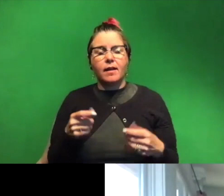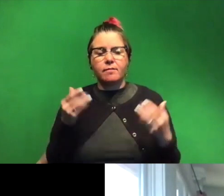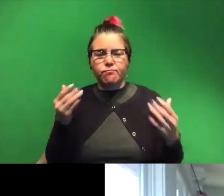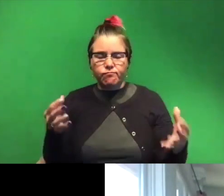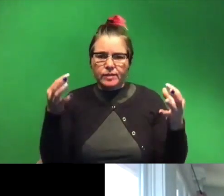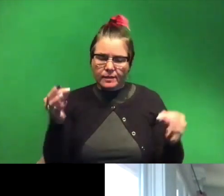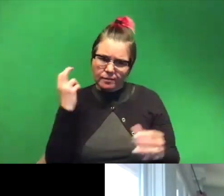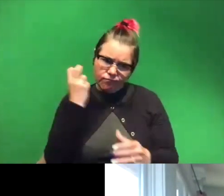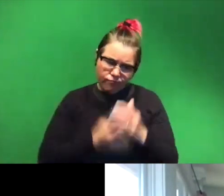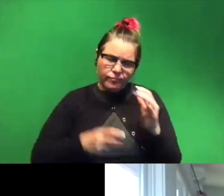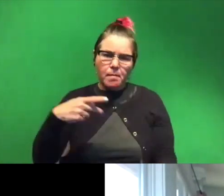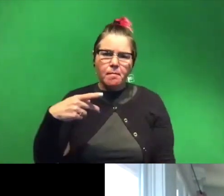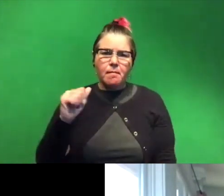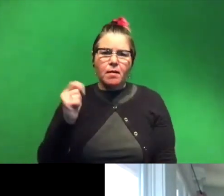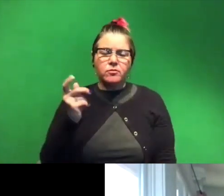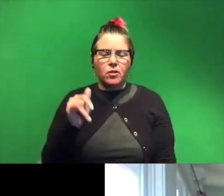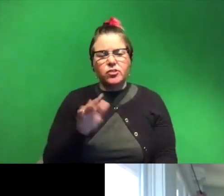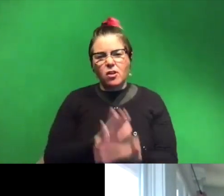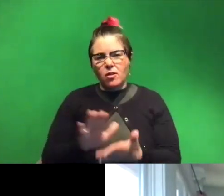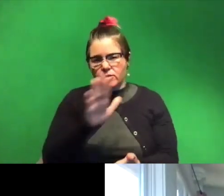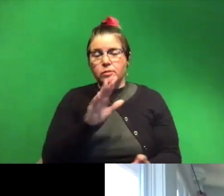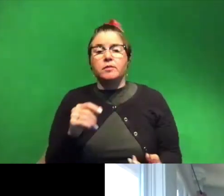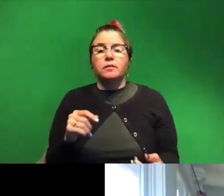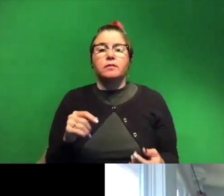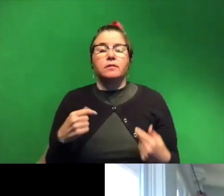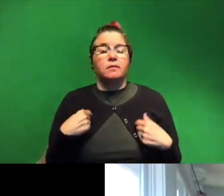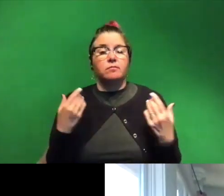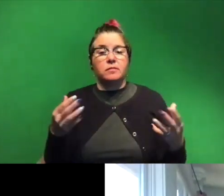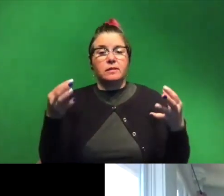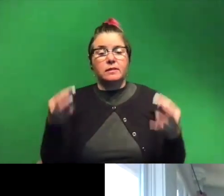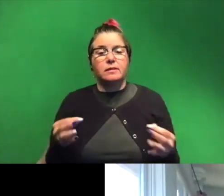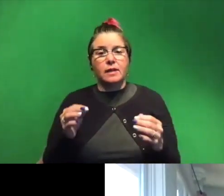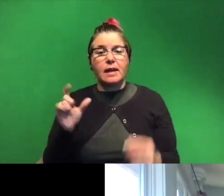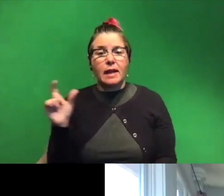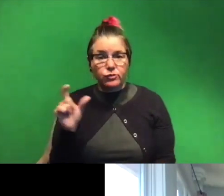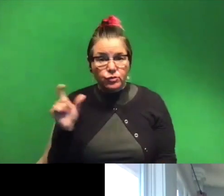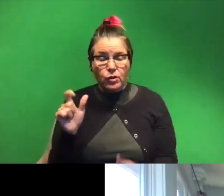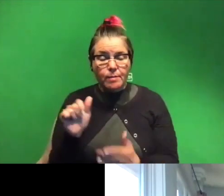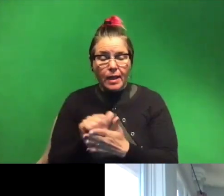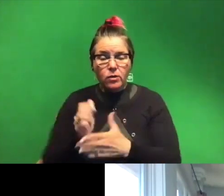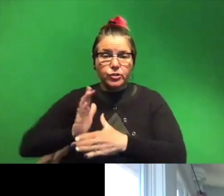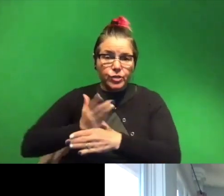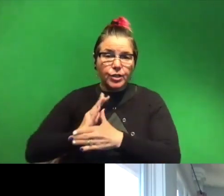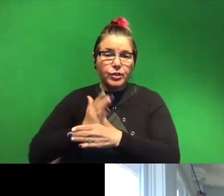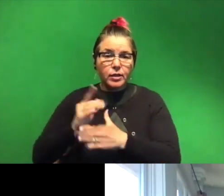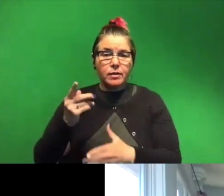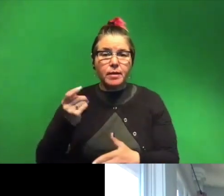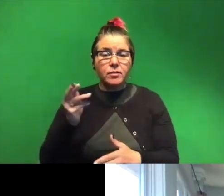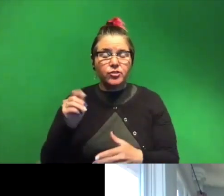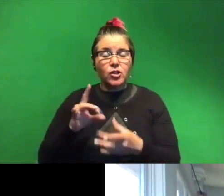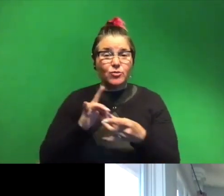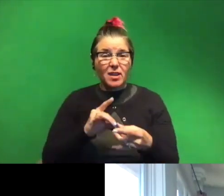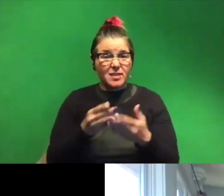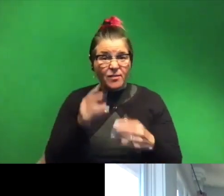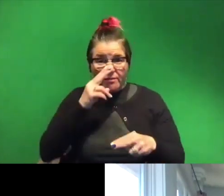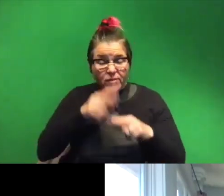into paleontology in college. And I just decided to start an Instagram account and share paleontology related stuff just for